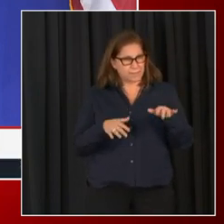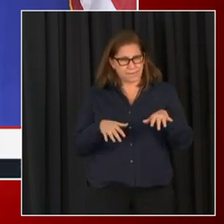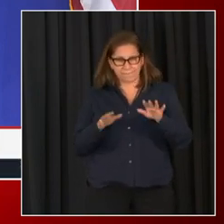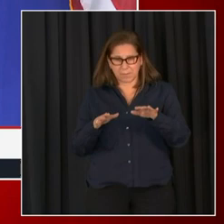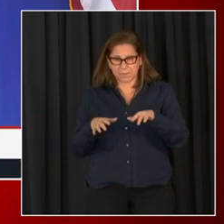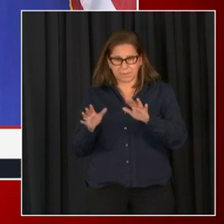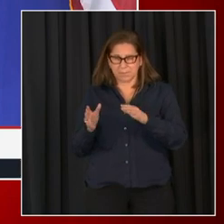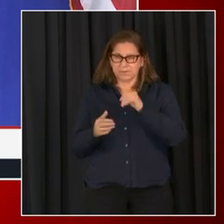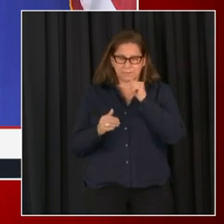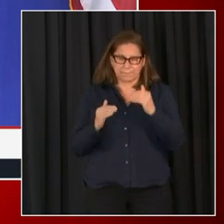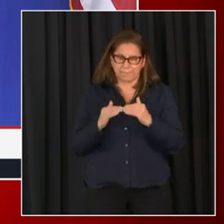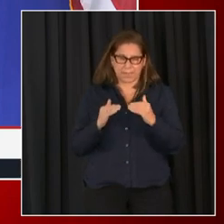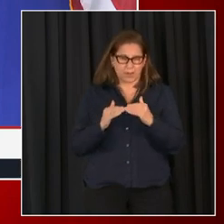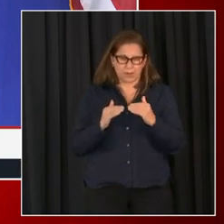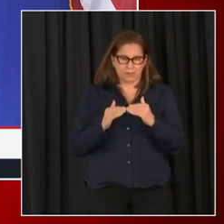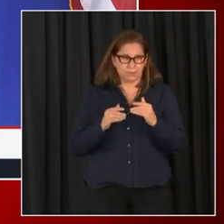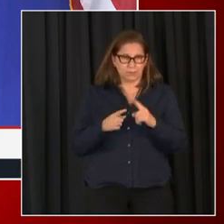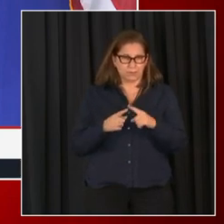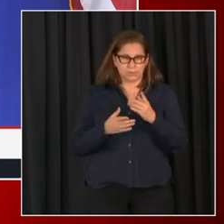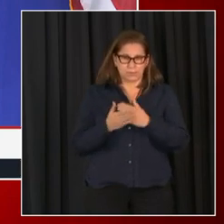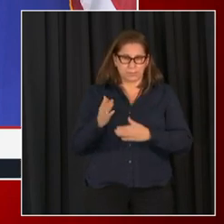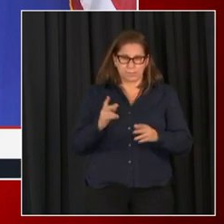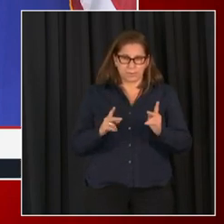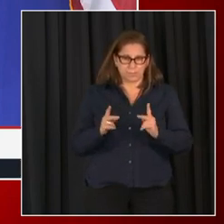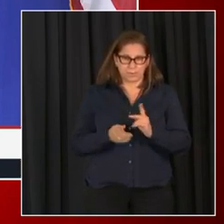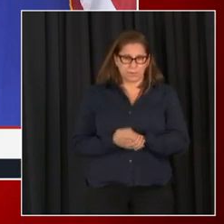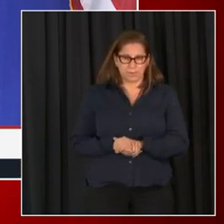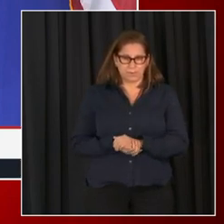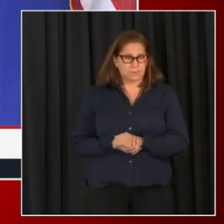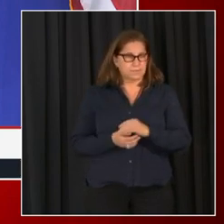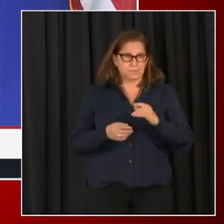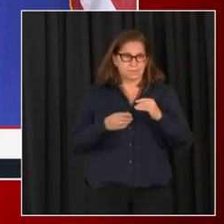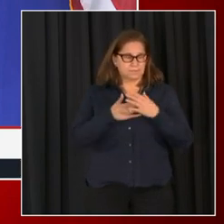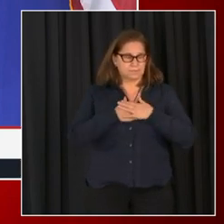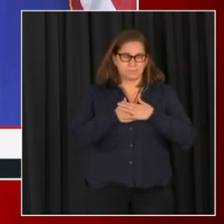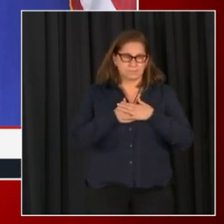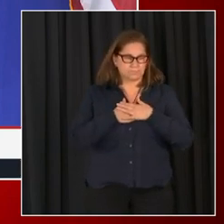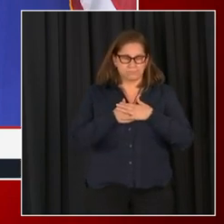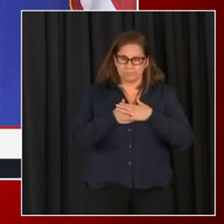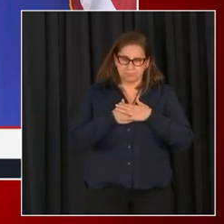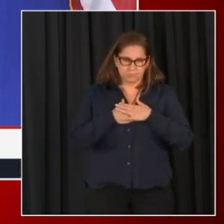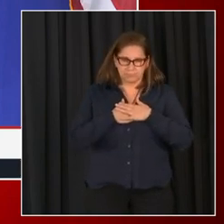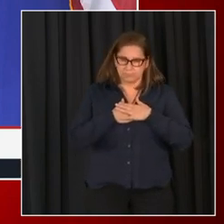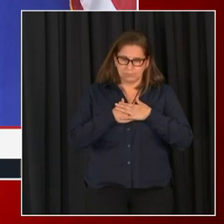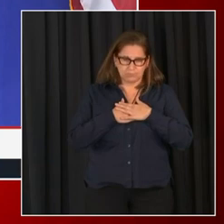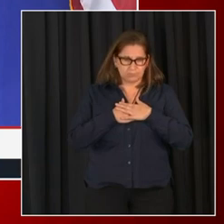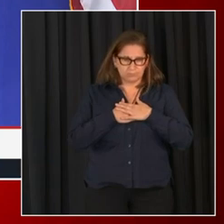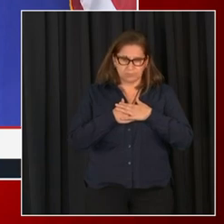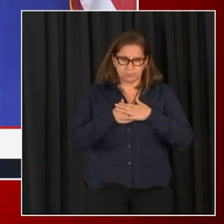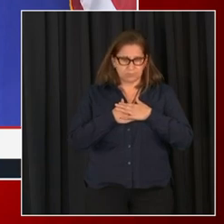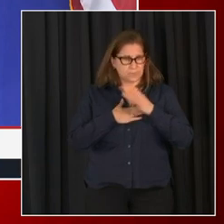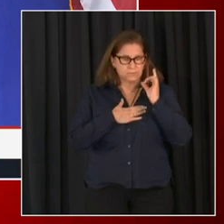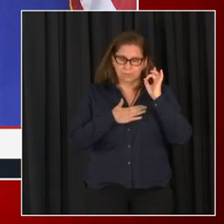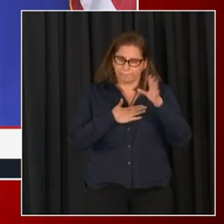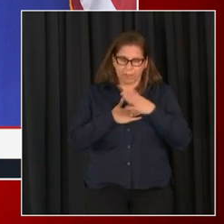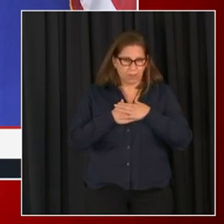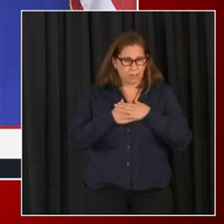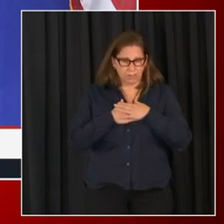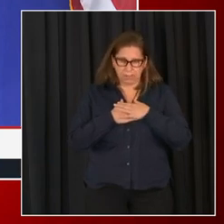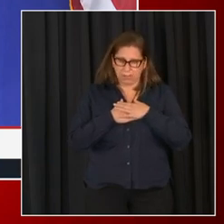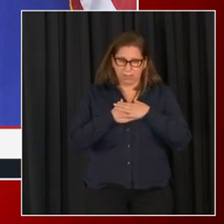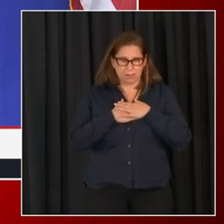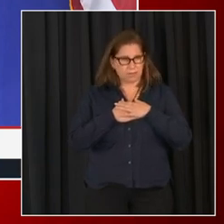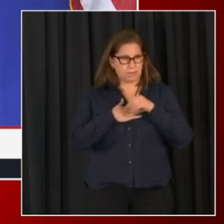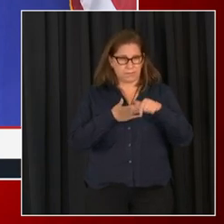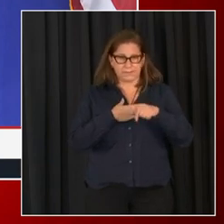and unconscionable to be making those types of decisions in the 2020s, right? I think that's the types of things that people are